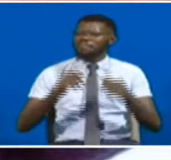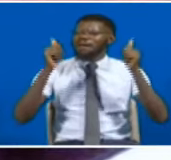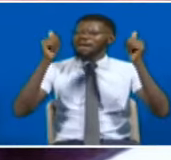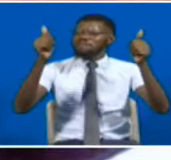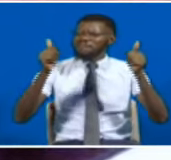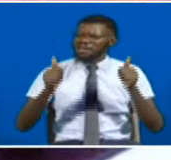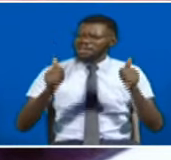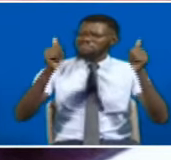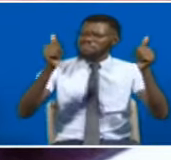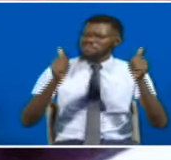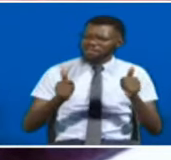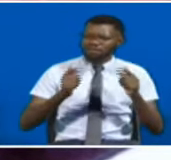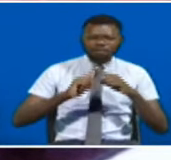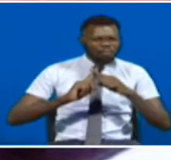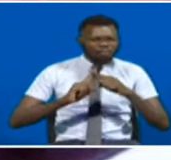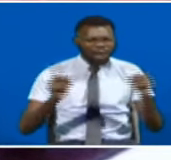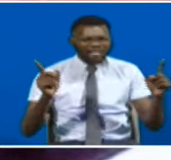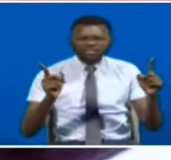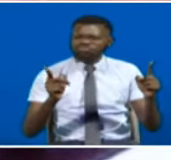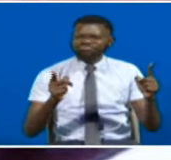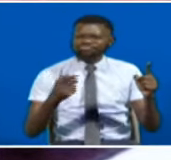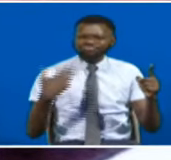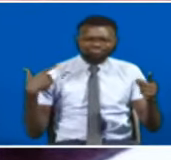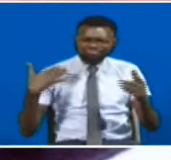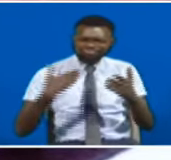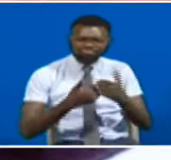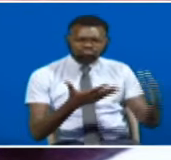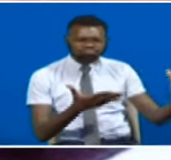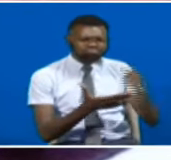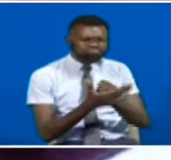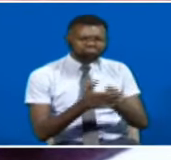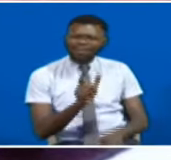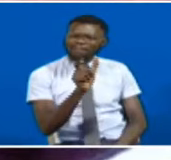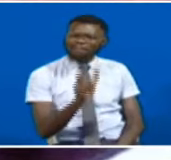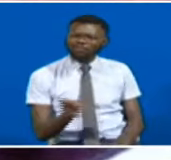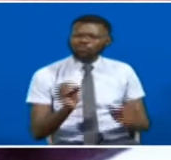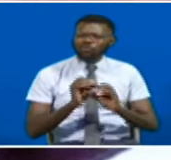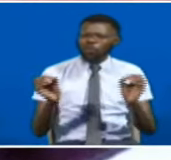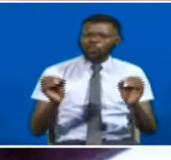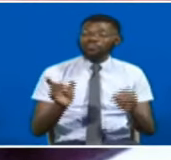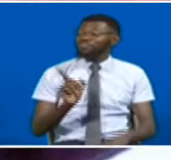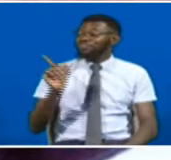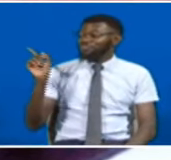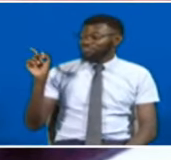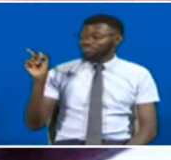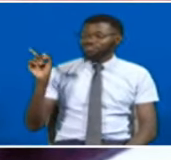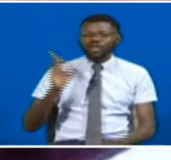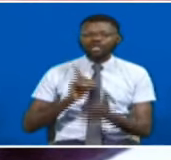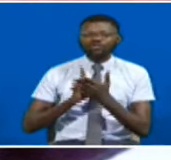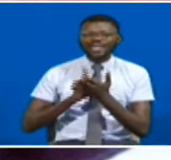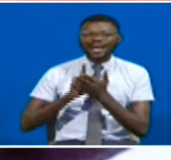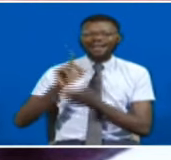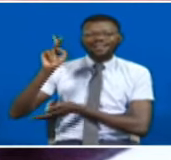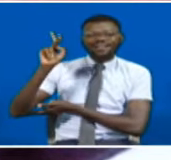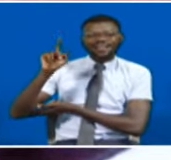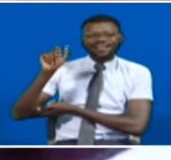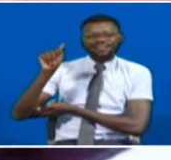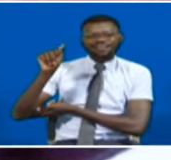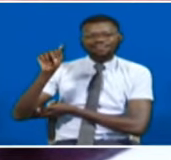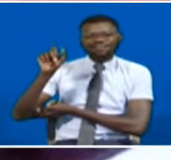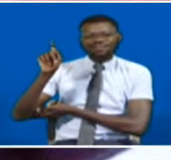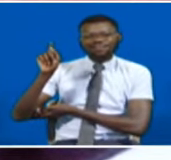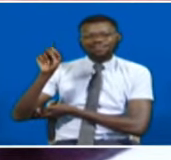without success in filling the role, which is currently being held in an acting capacity by Dr. Patrick Amoth.